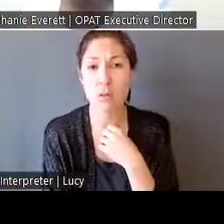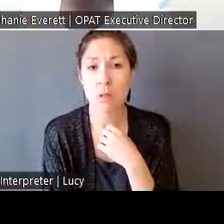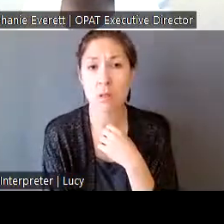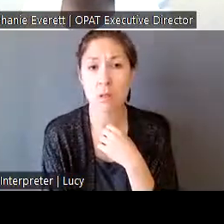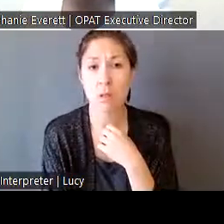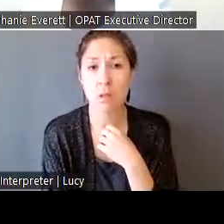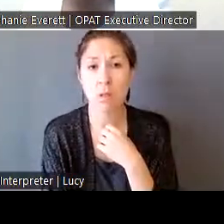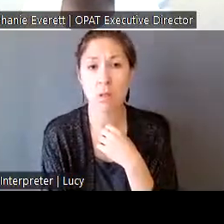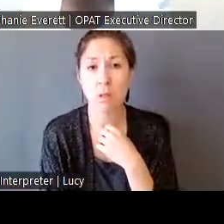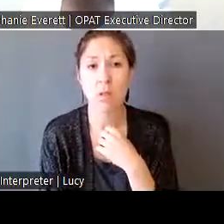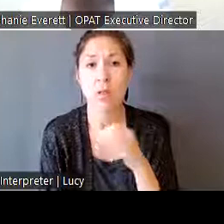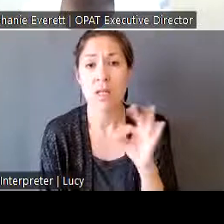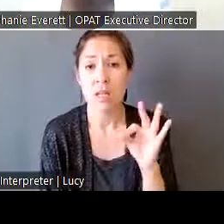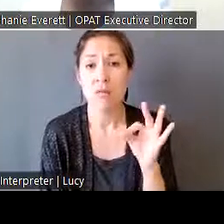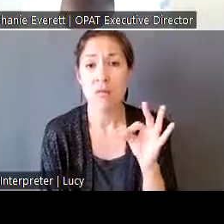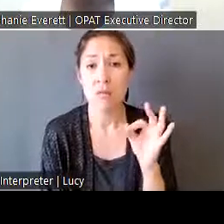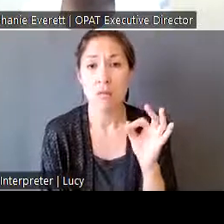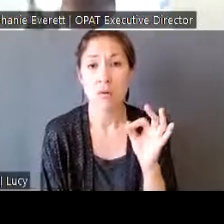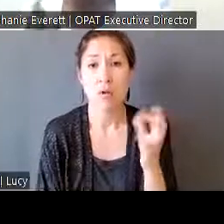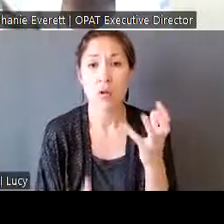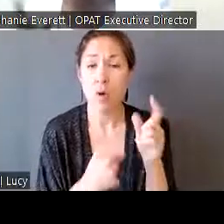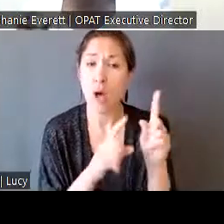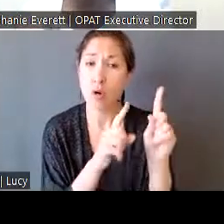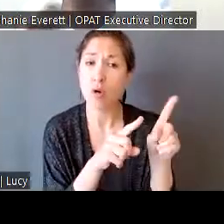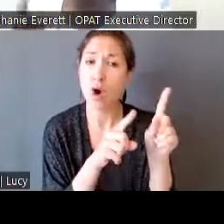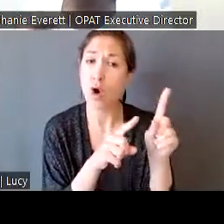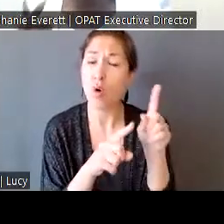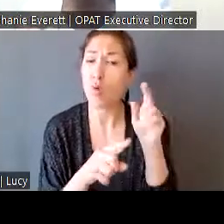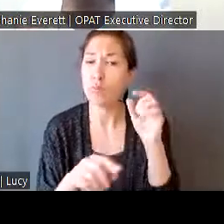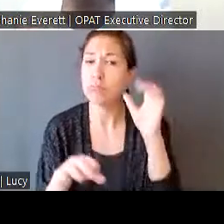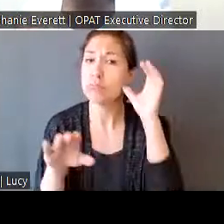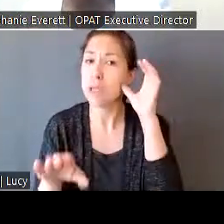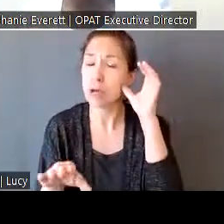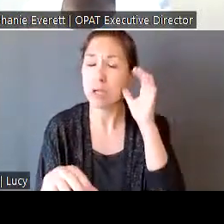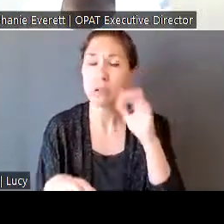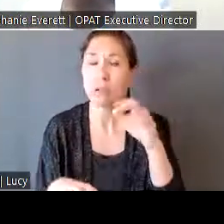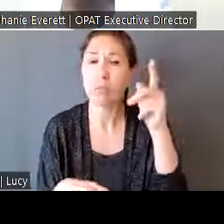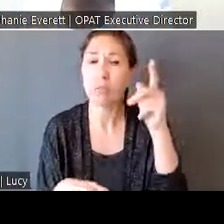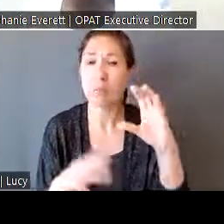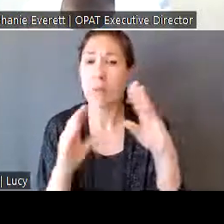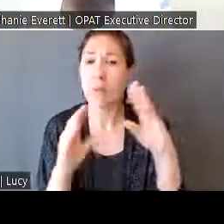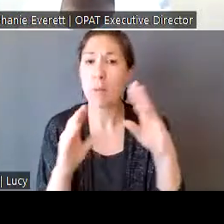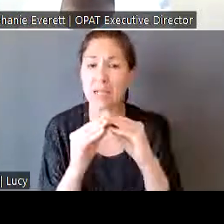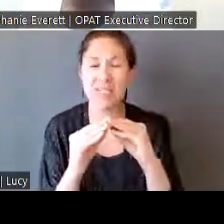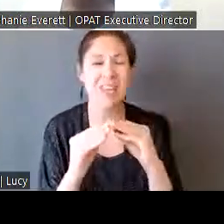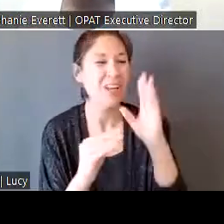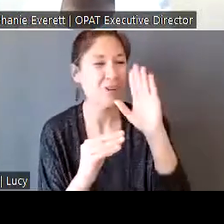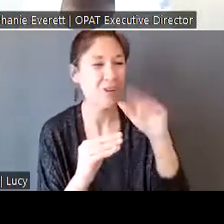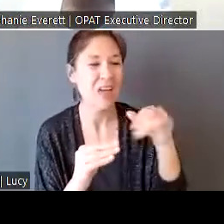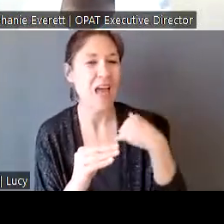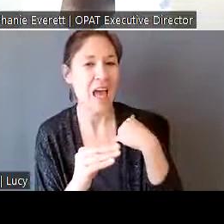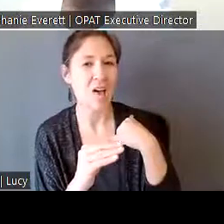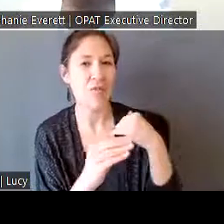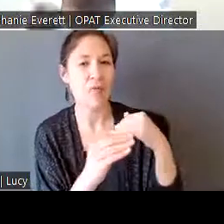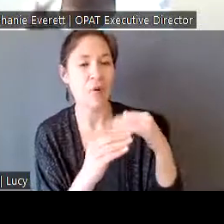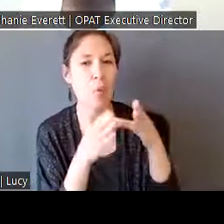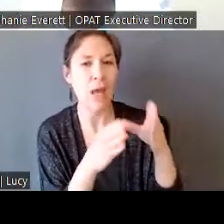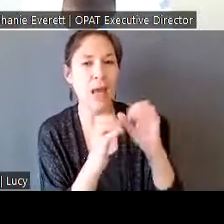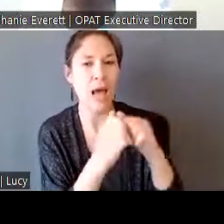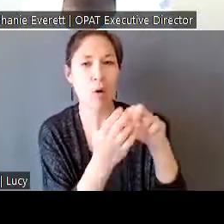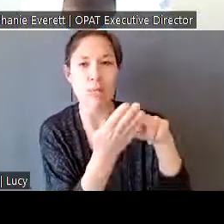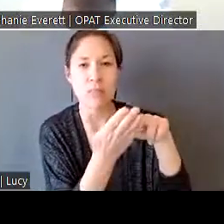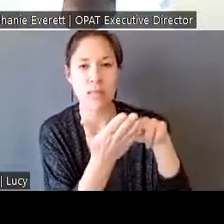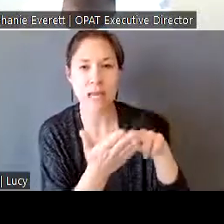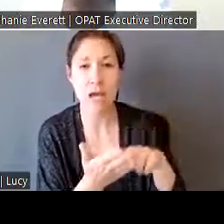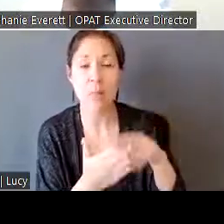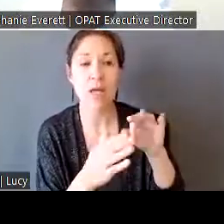public meetings, they do have a sign up. They'll send you an email for you to participate in listening